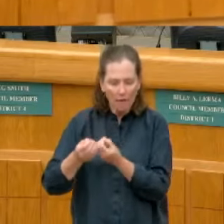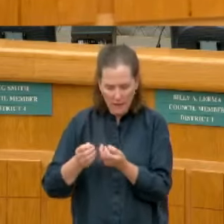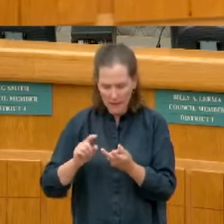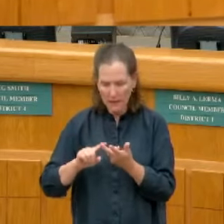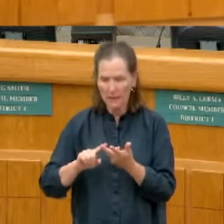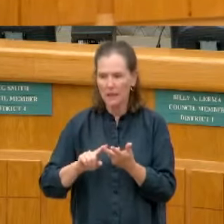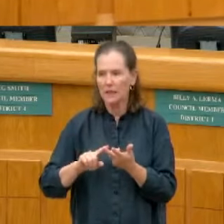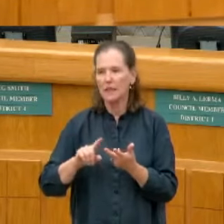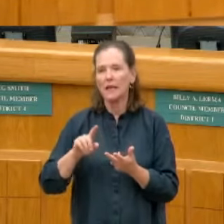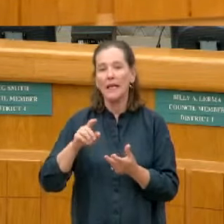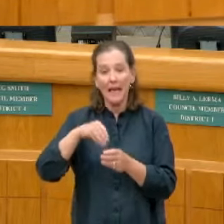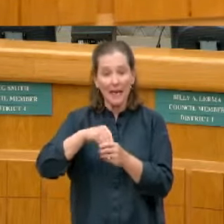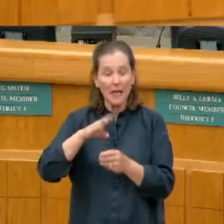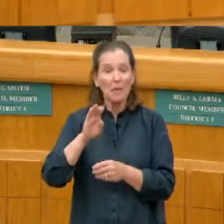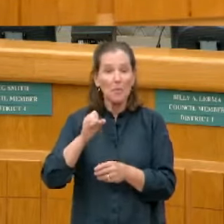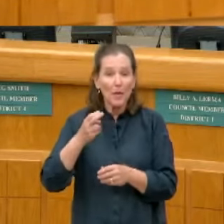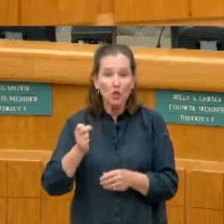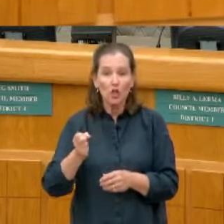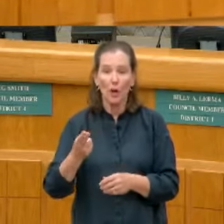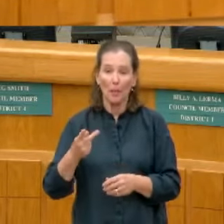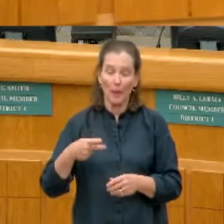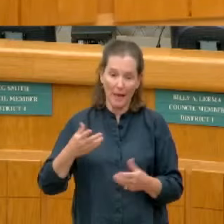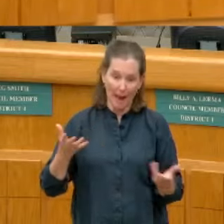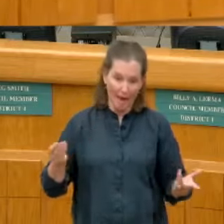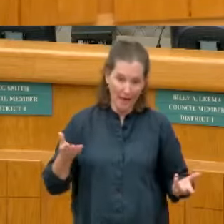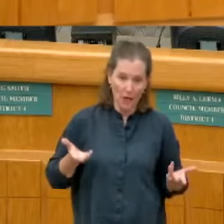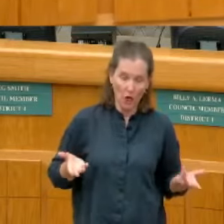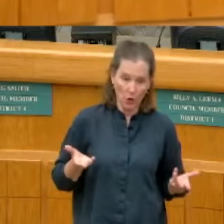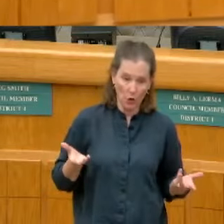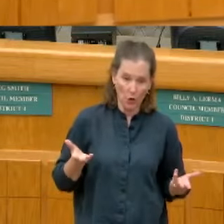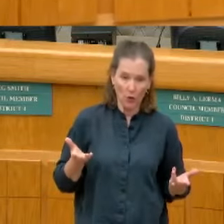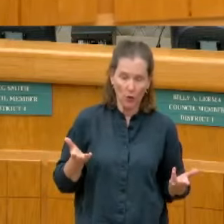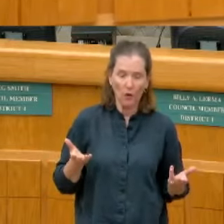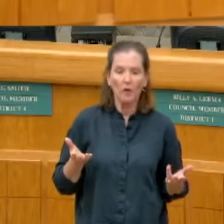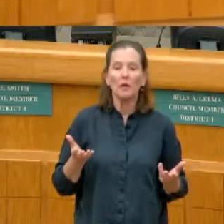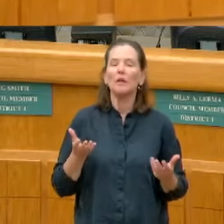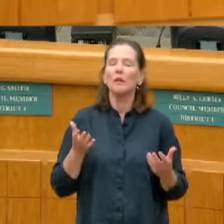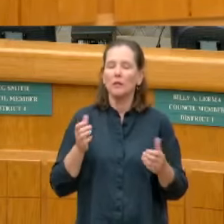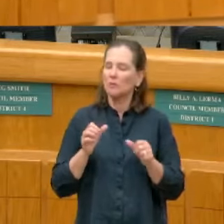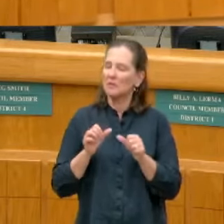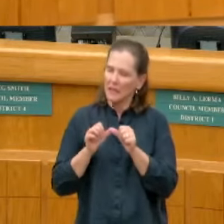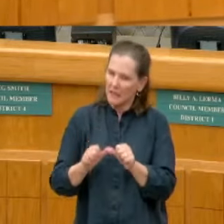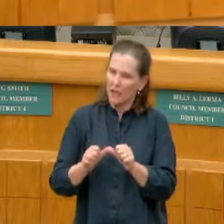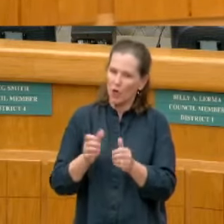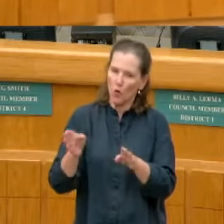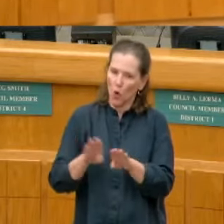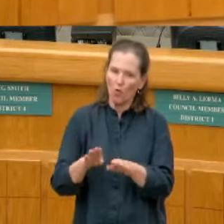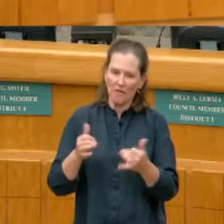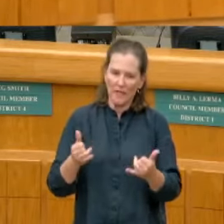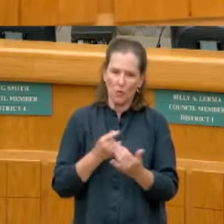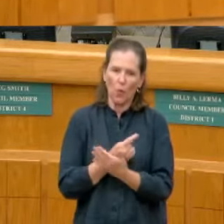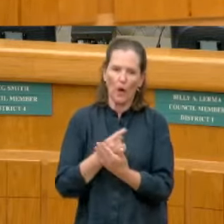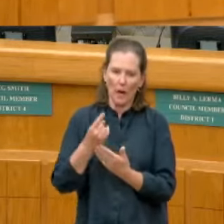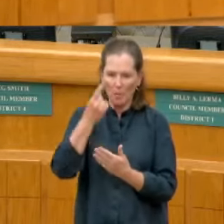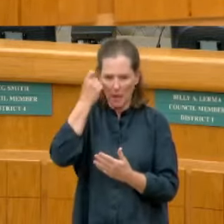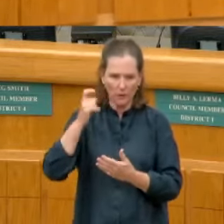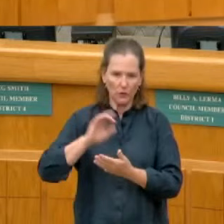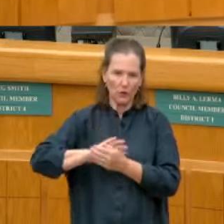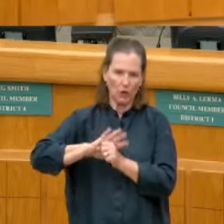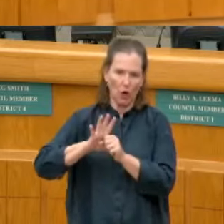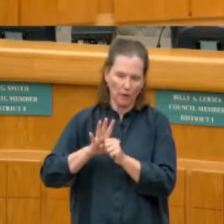office remains closed, both at the courthouse and in Bishop. And this week, I have issued an order under